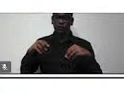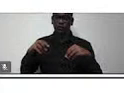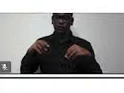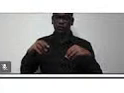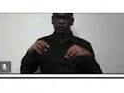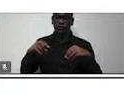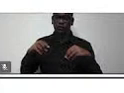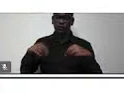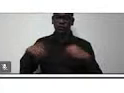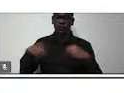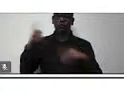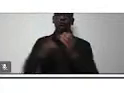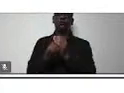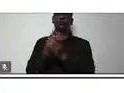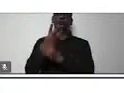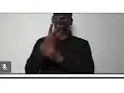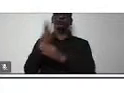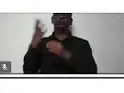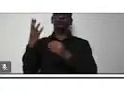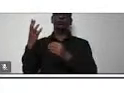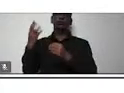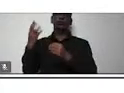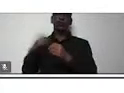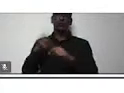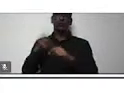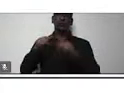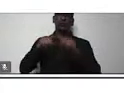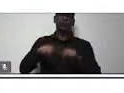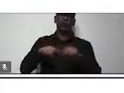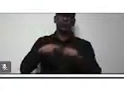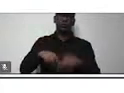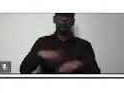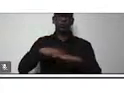the growth of small businesses relied even more on AGOA